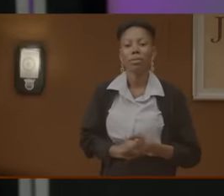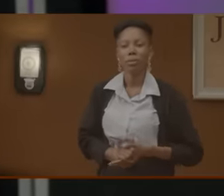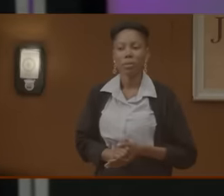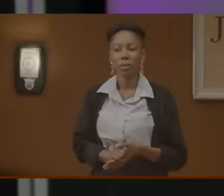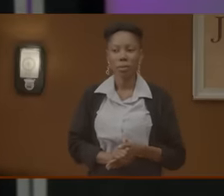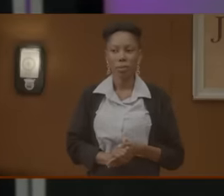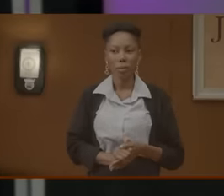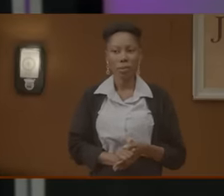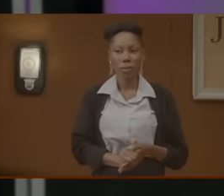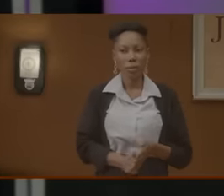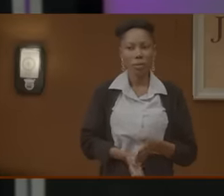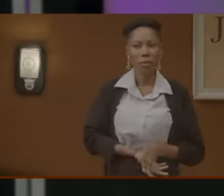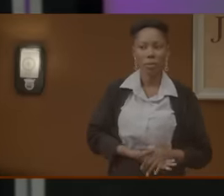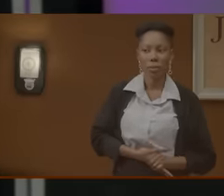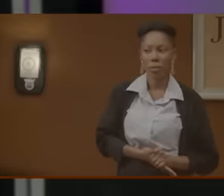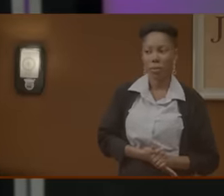There is God.